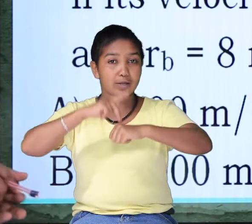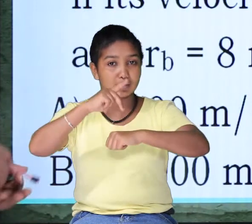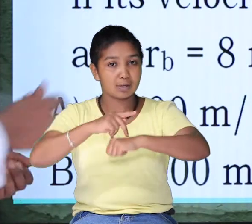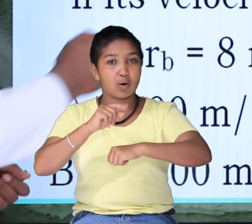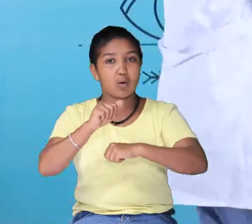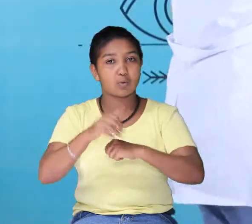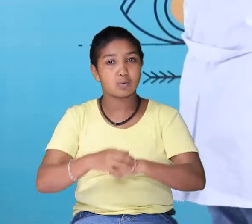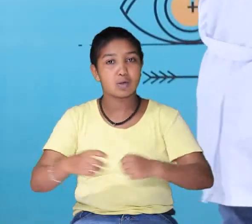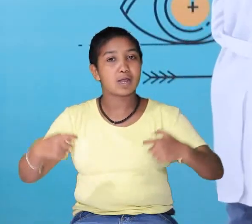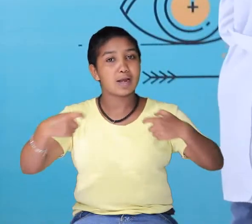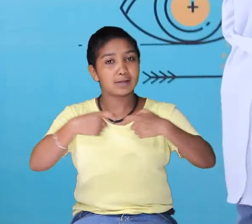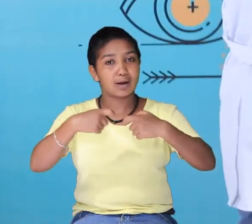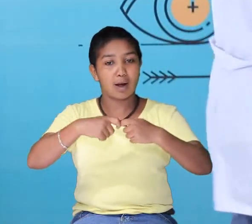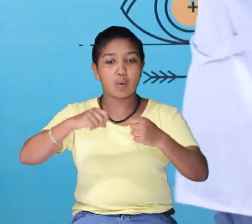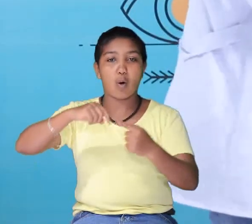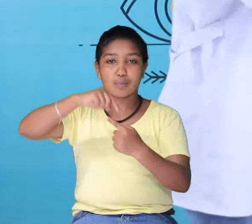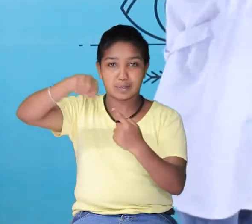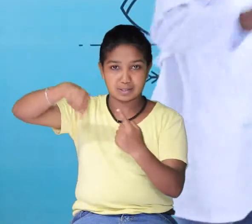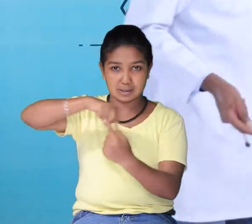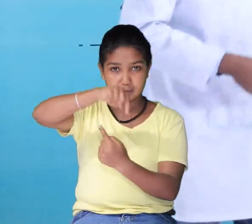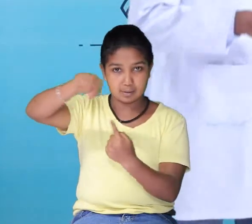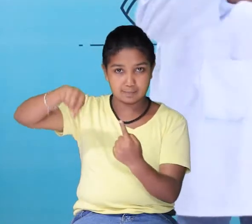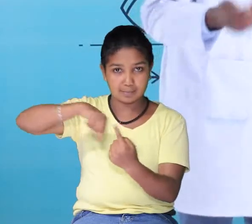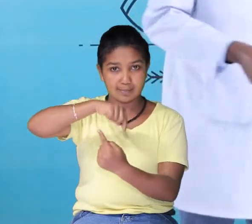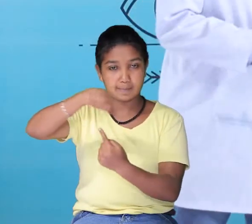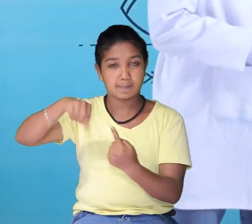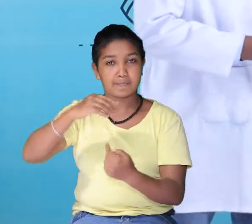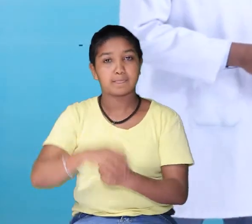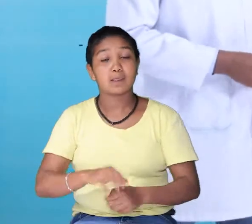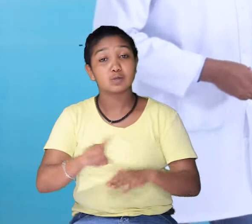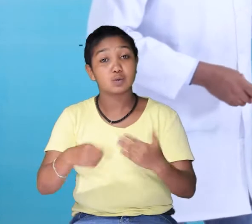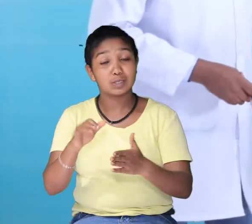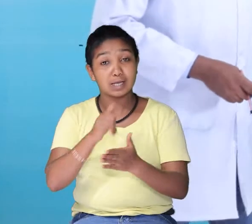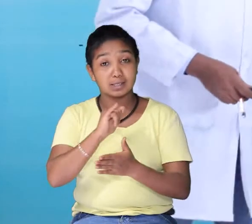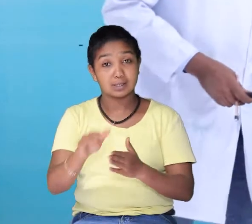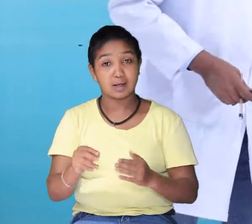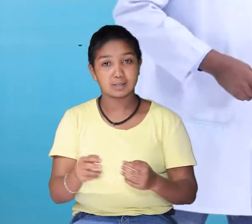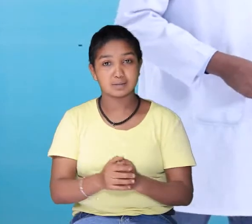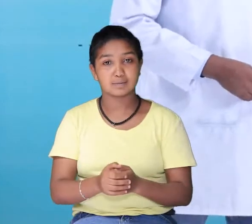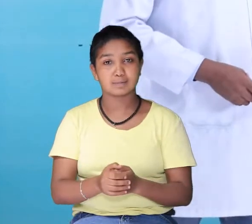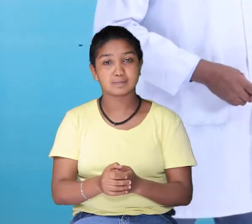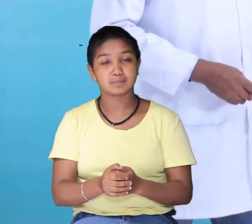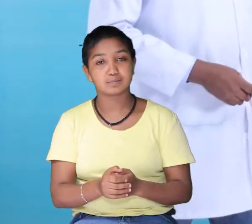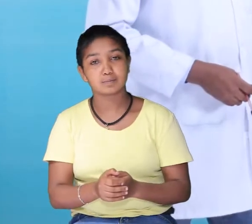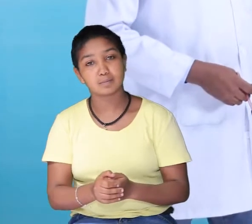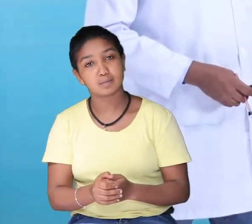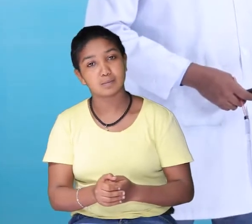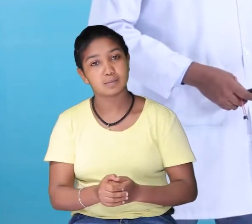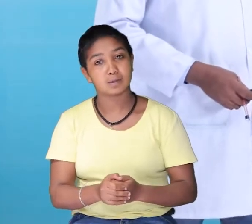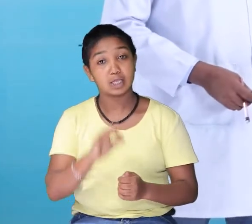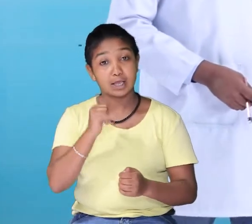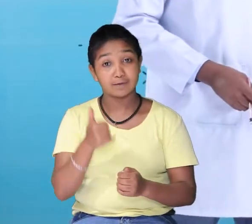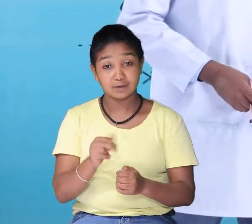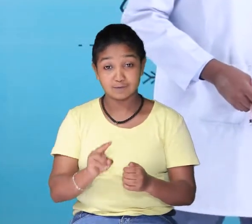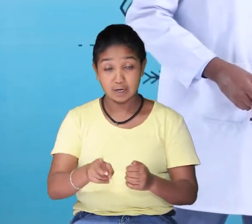have elliptical orbits around a given parental star, so that it has elliptical orbits. If